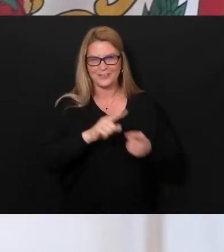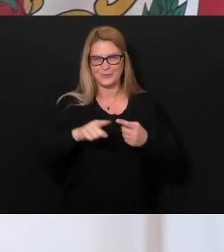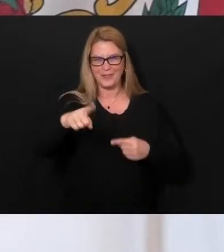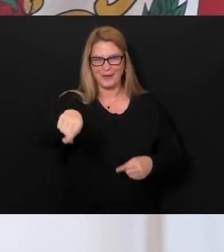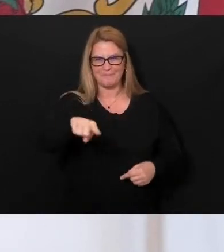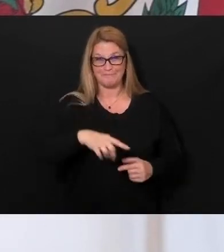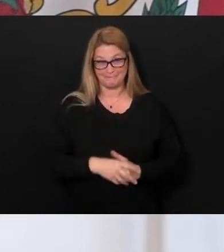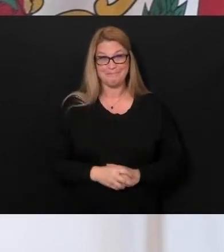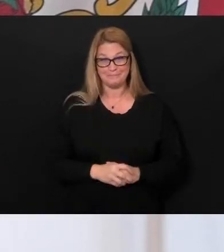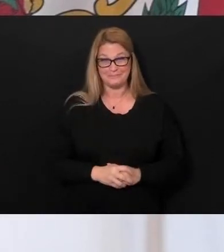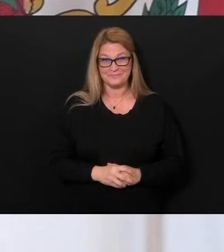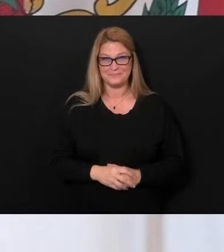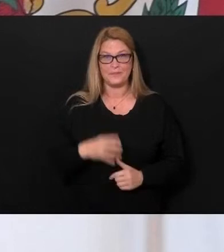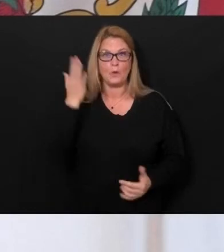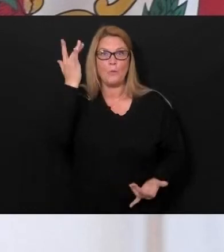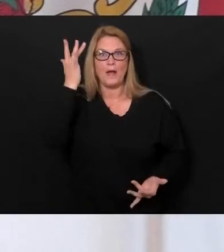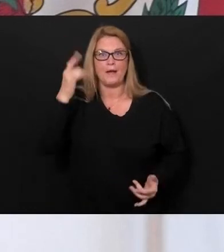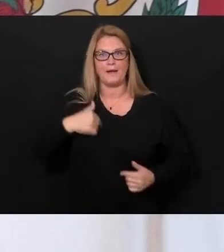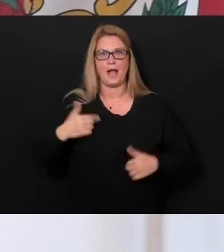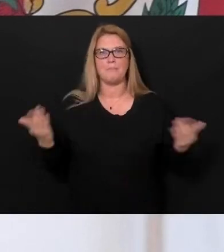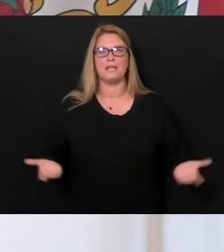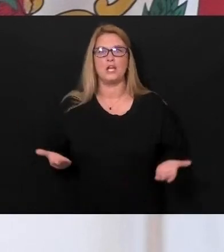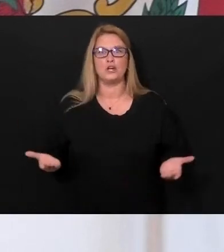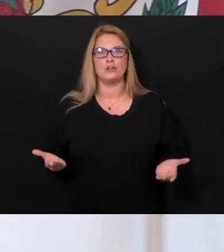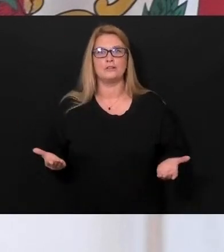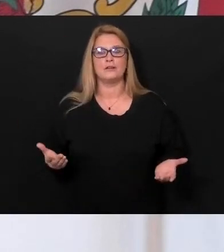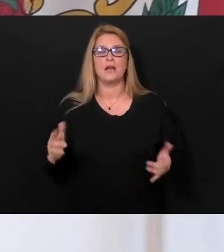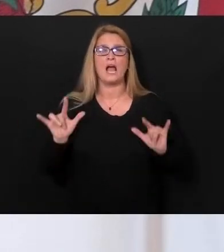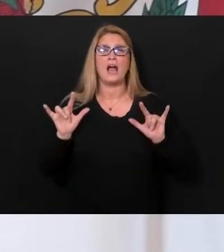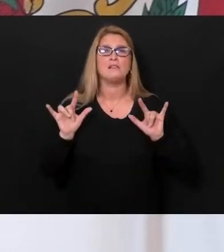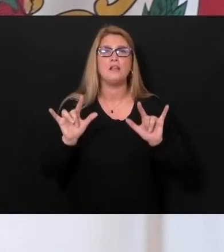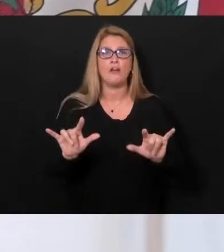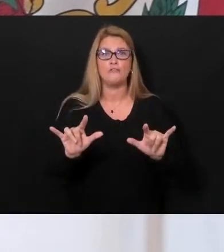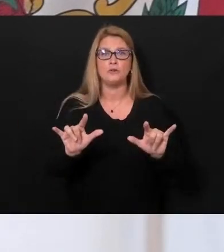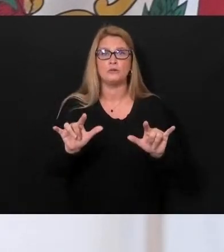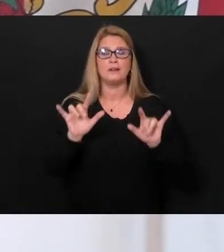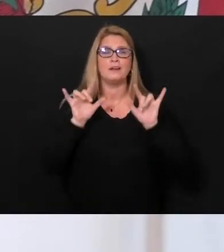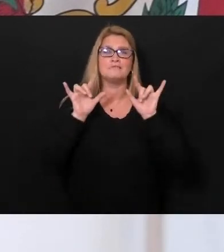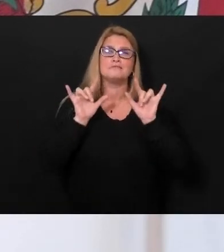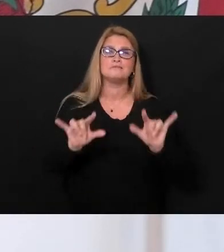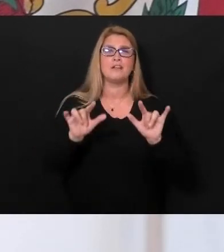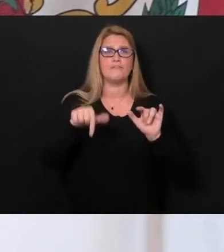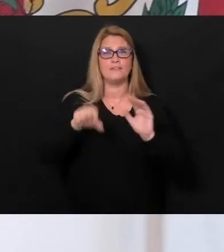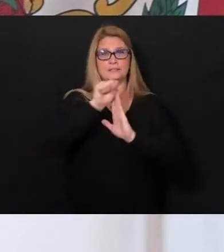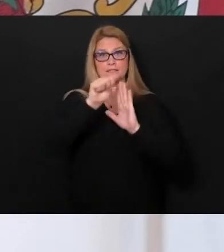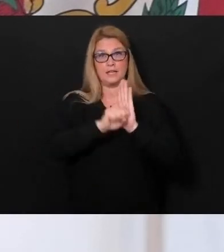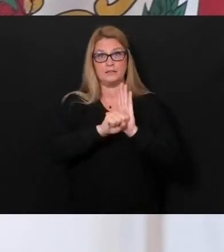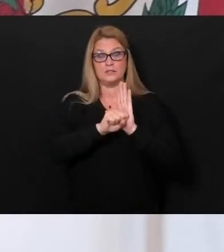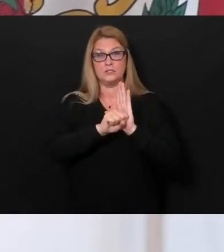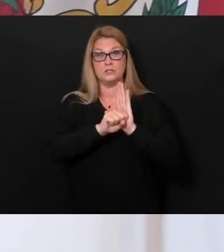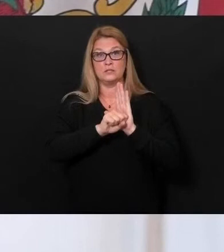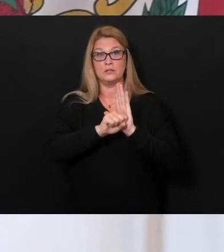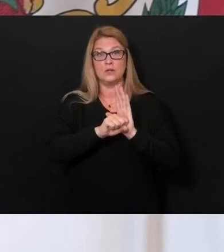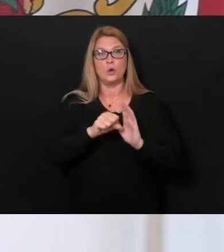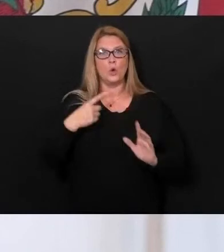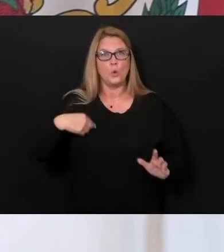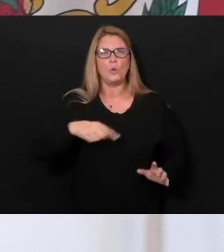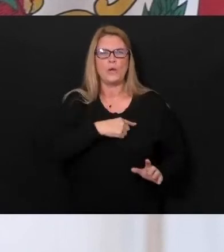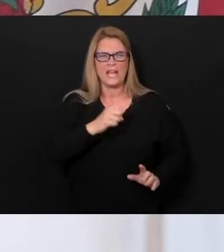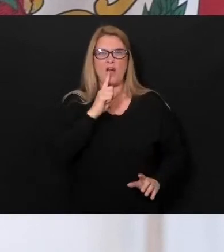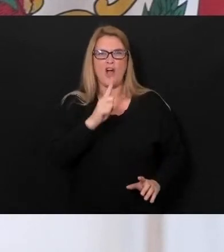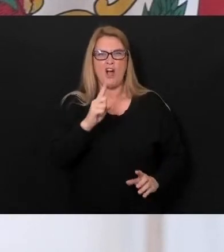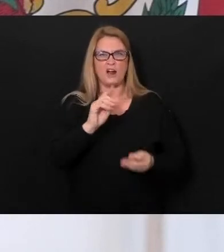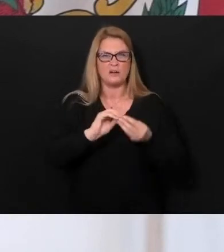day, I'm here because I love you and I love this great state. And absolutely, we are the